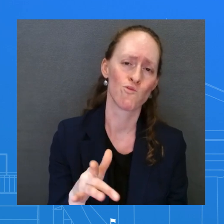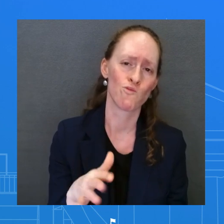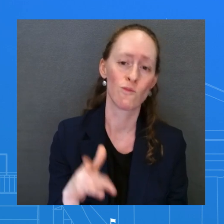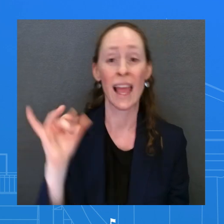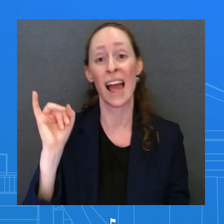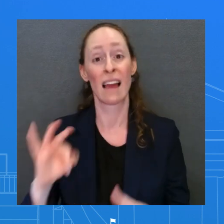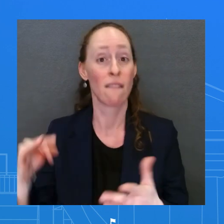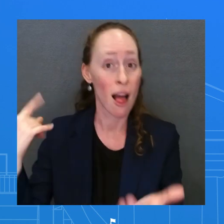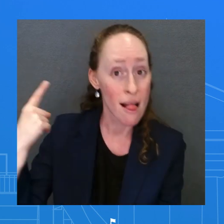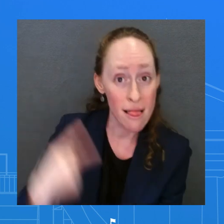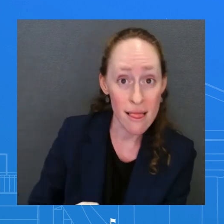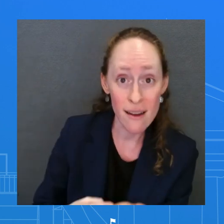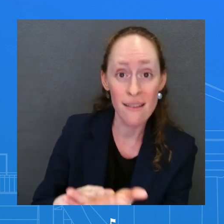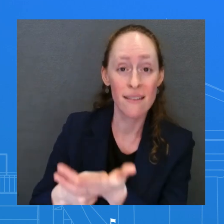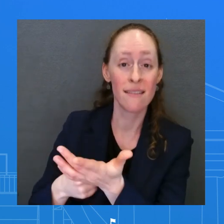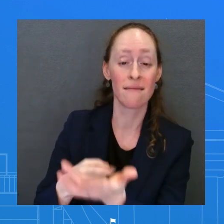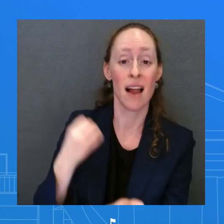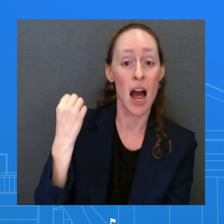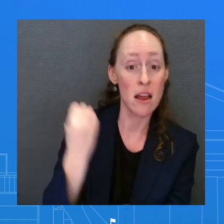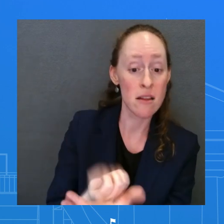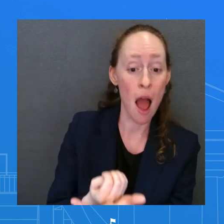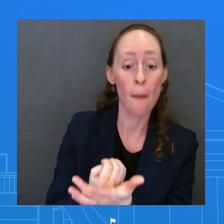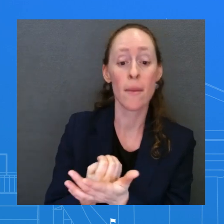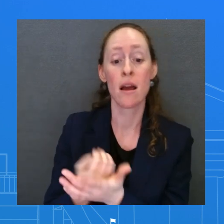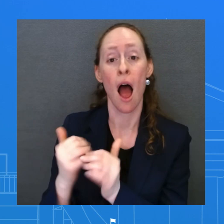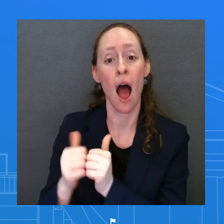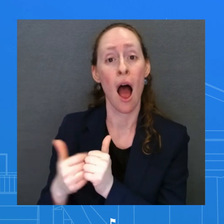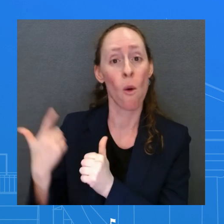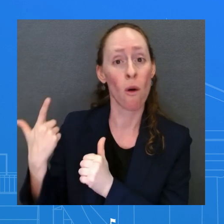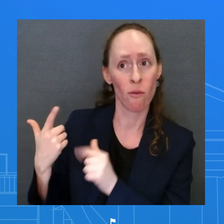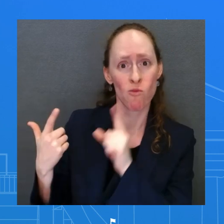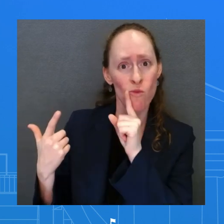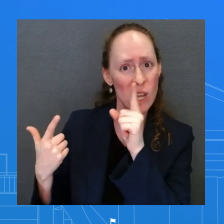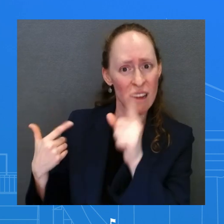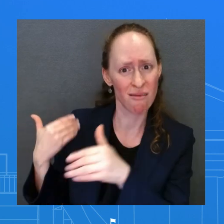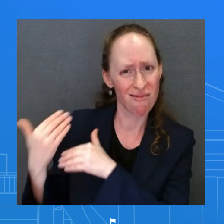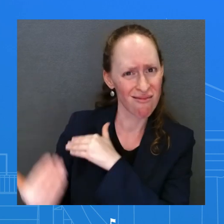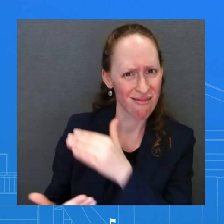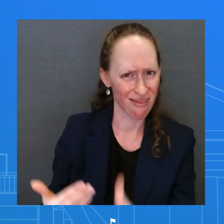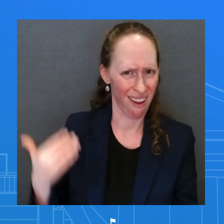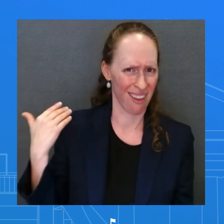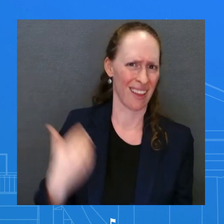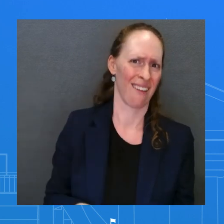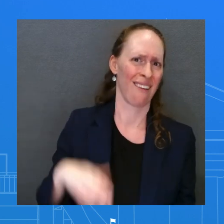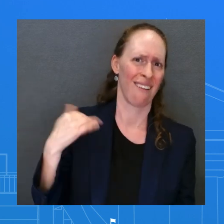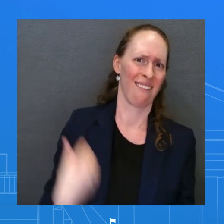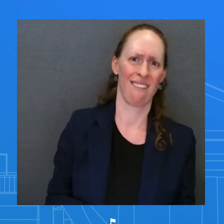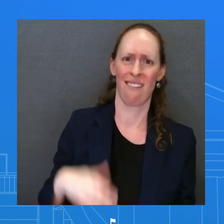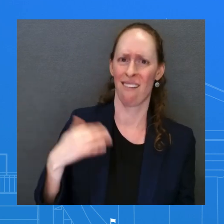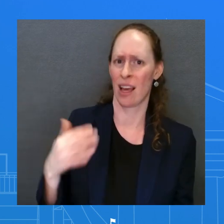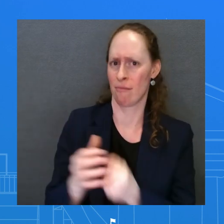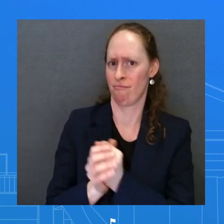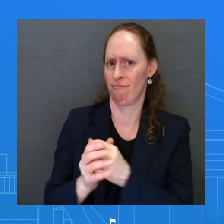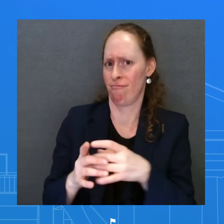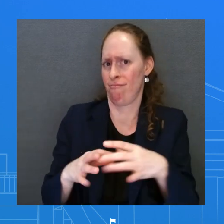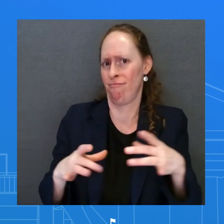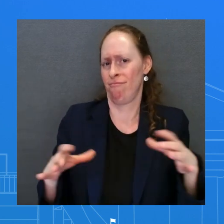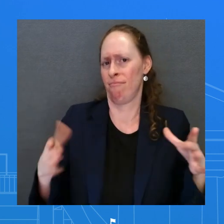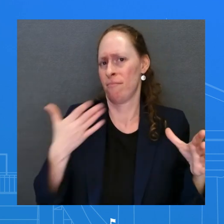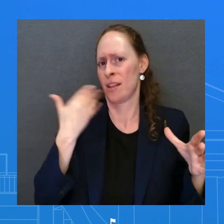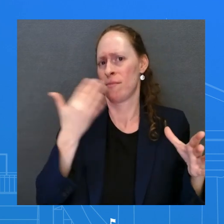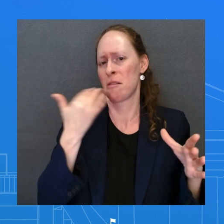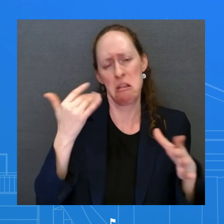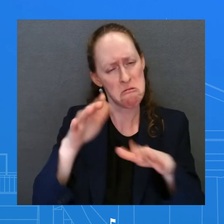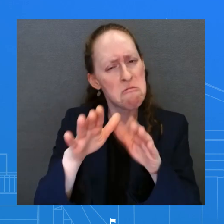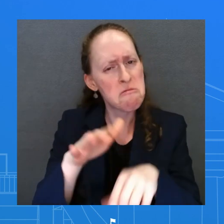that we're headed to a slow and steady growth. We believe that the work that the president has done with economic